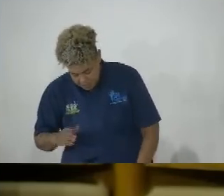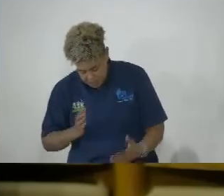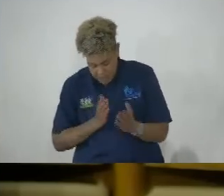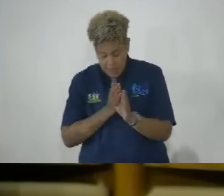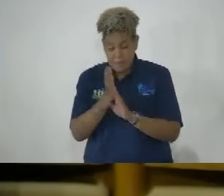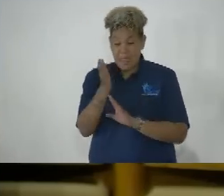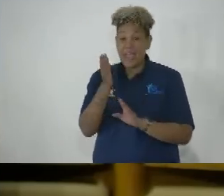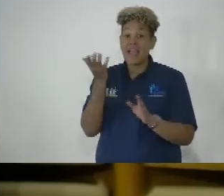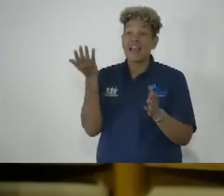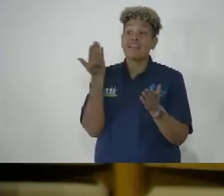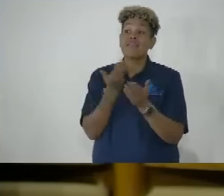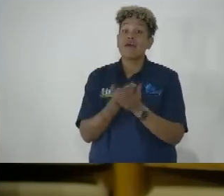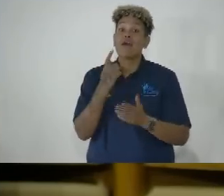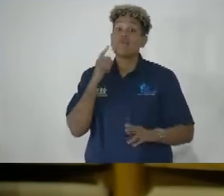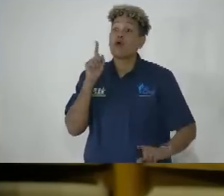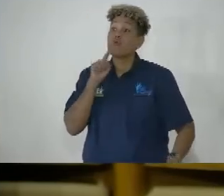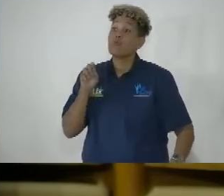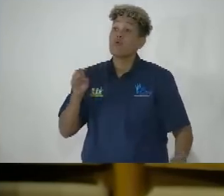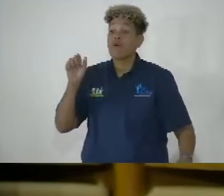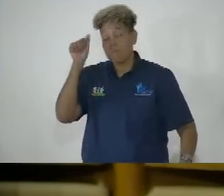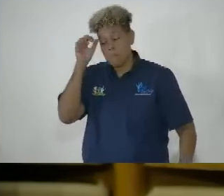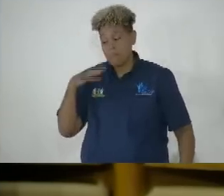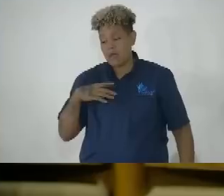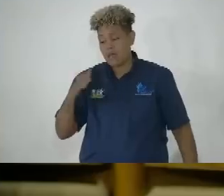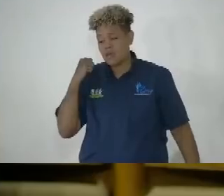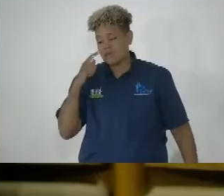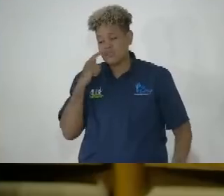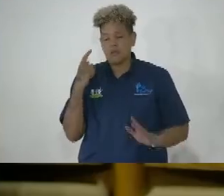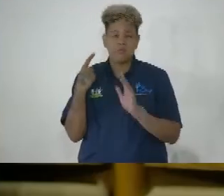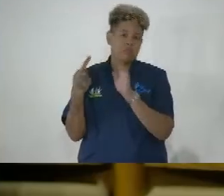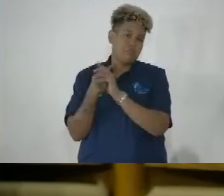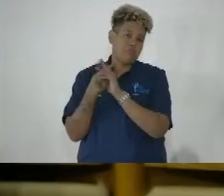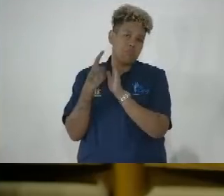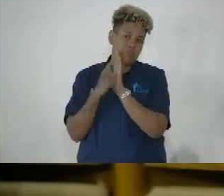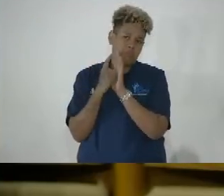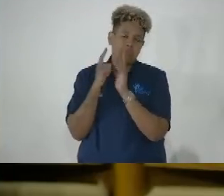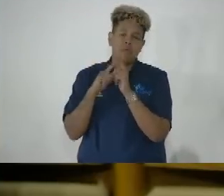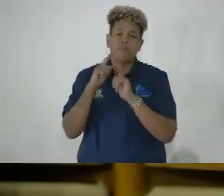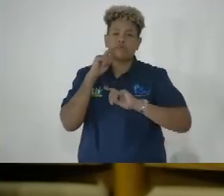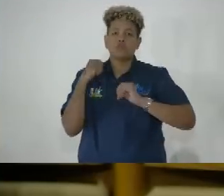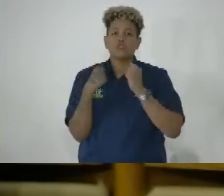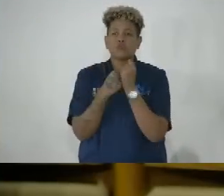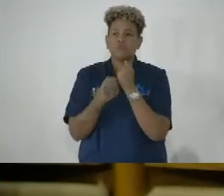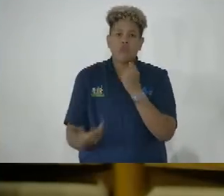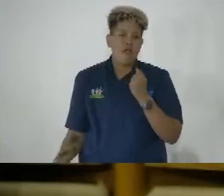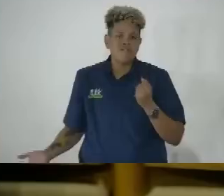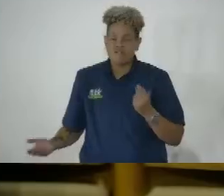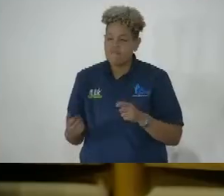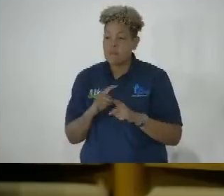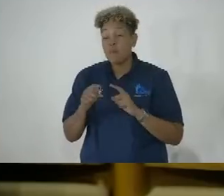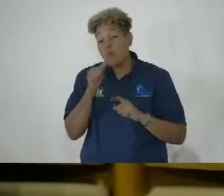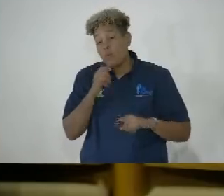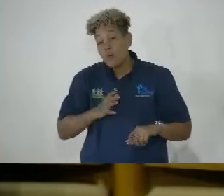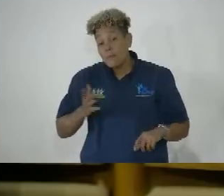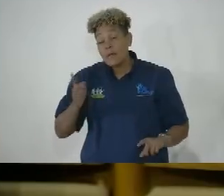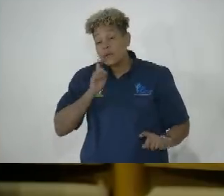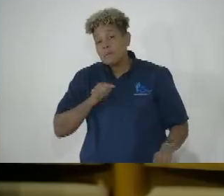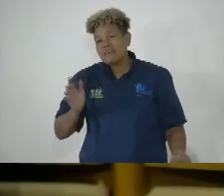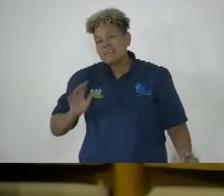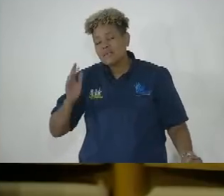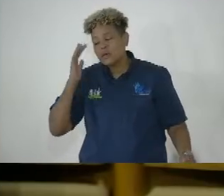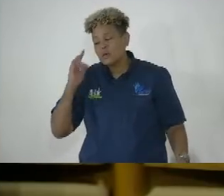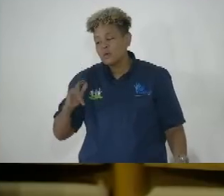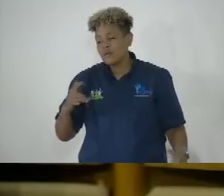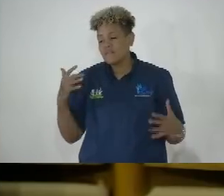factors for underreporting for men is stigma and lack of support, but for women,